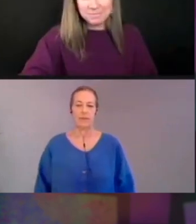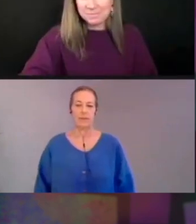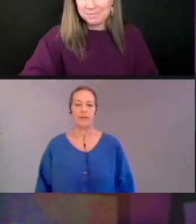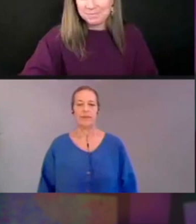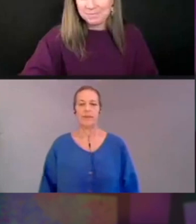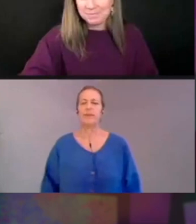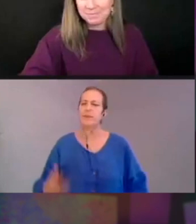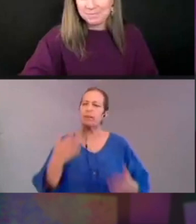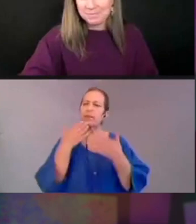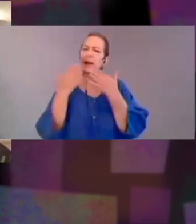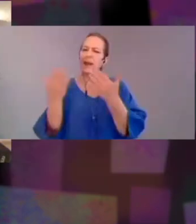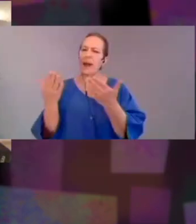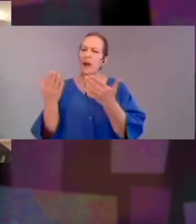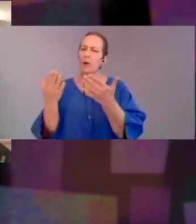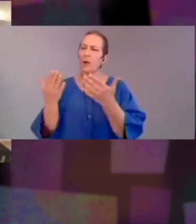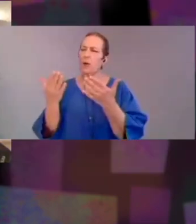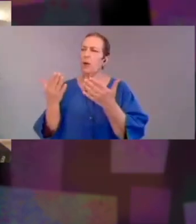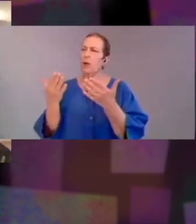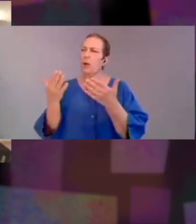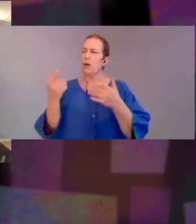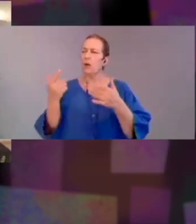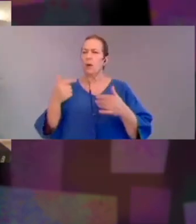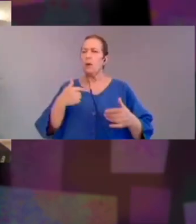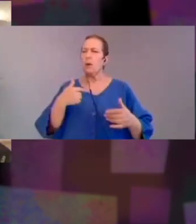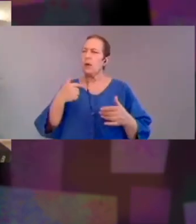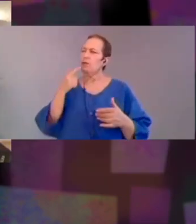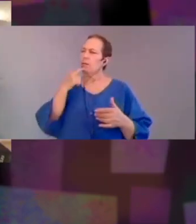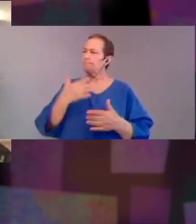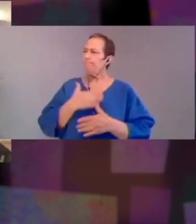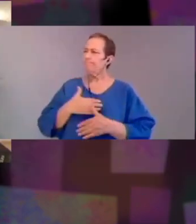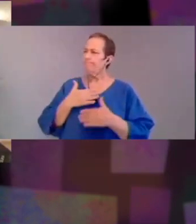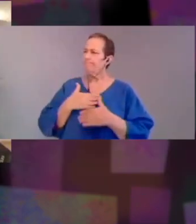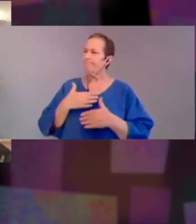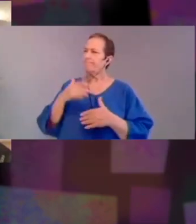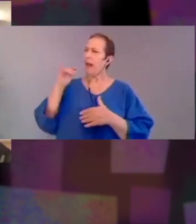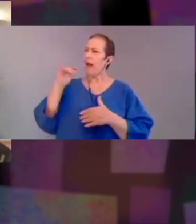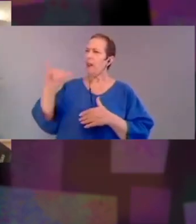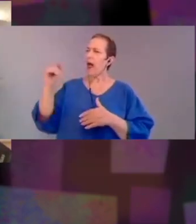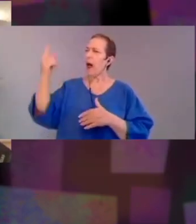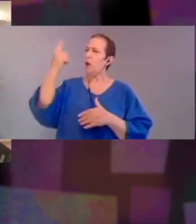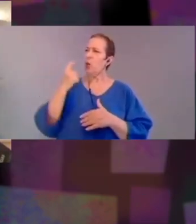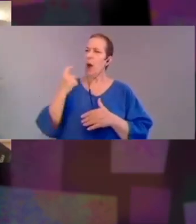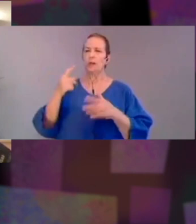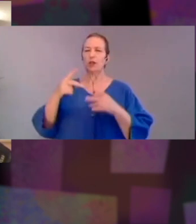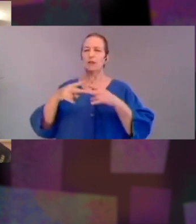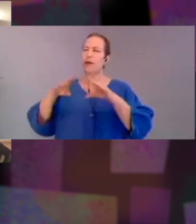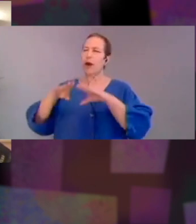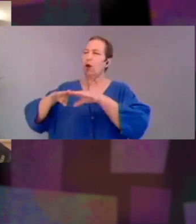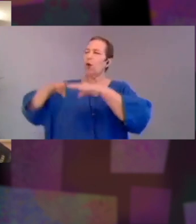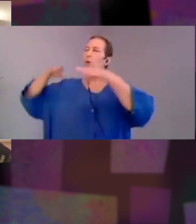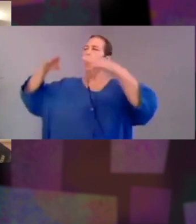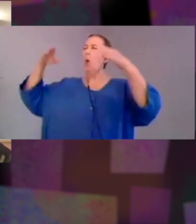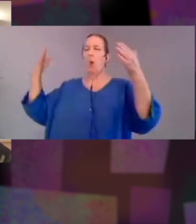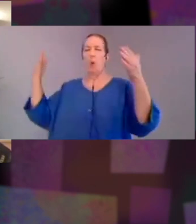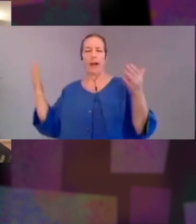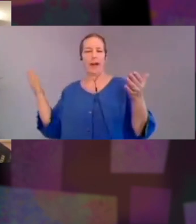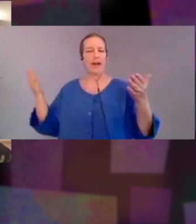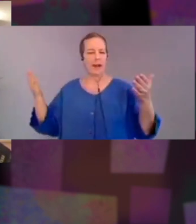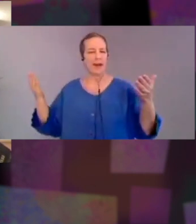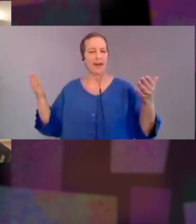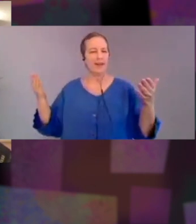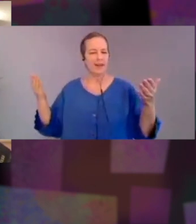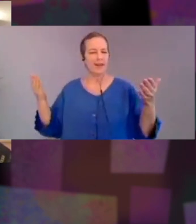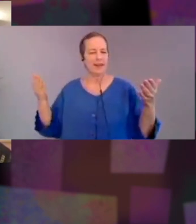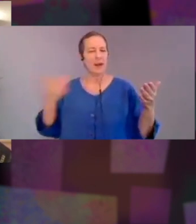that. For the spaciousness of the question and acknowledging at the forefront of asking it